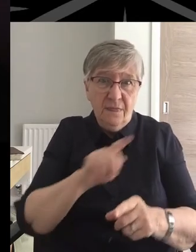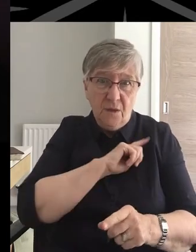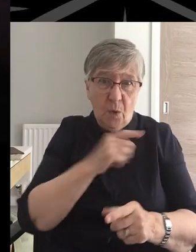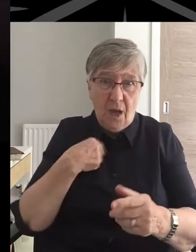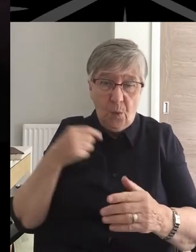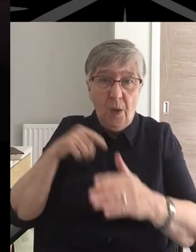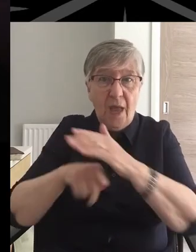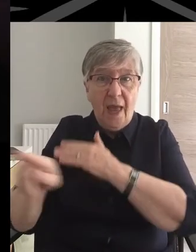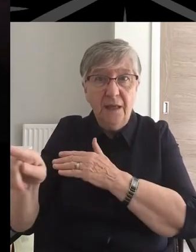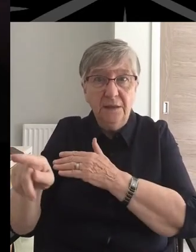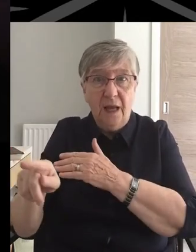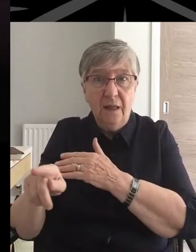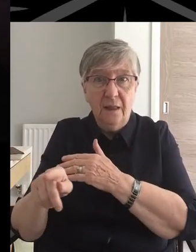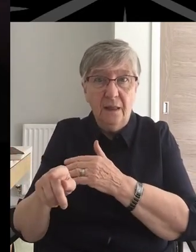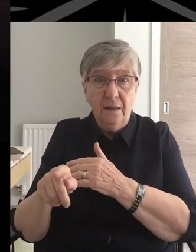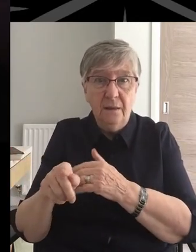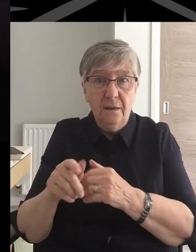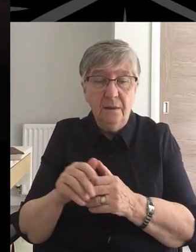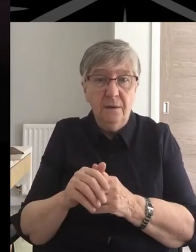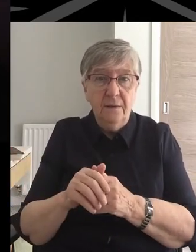exile here.